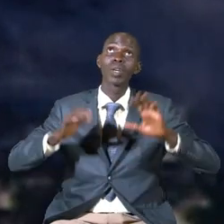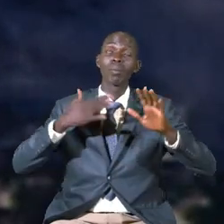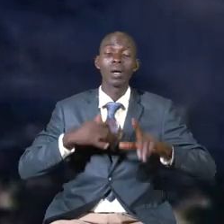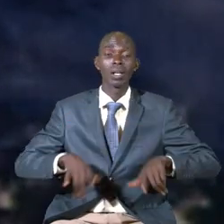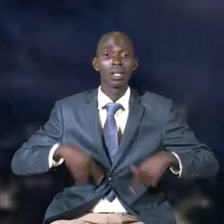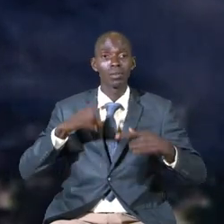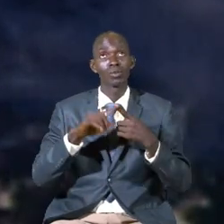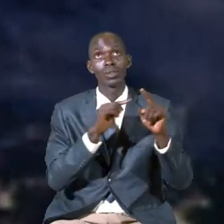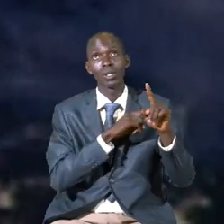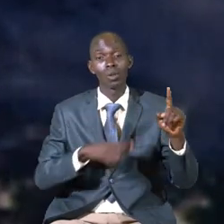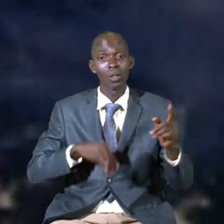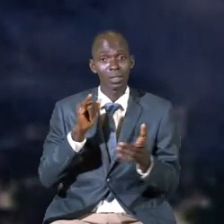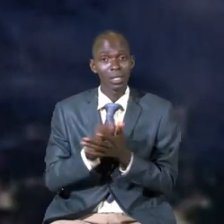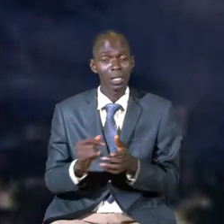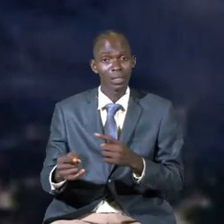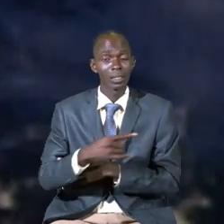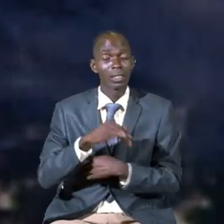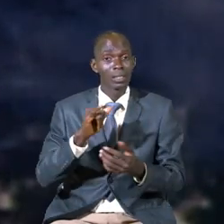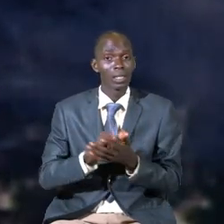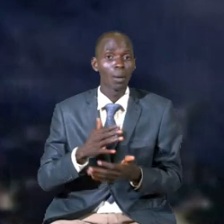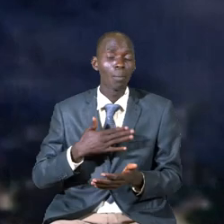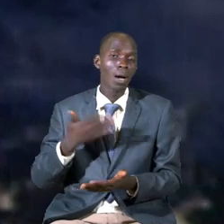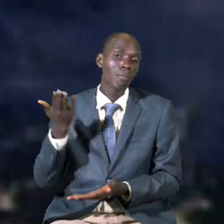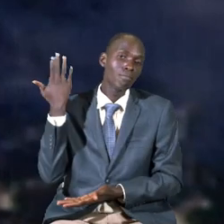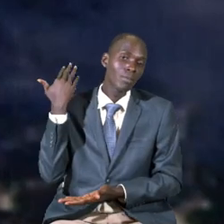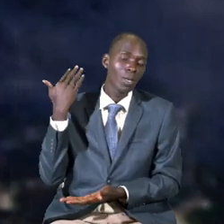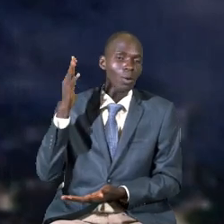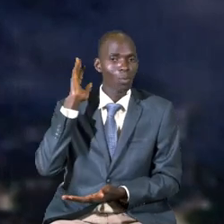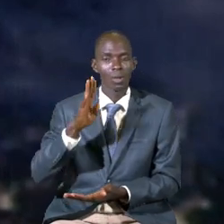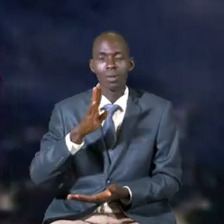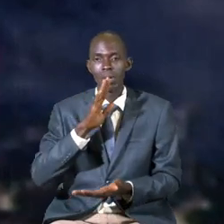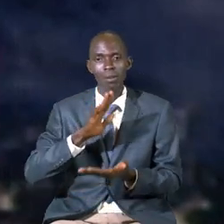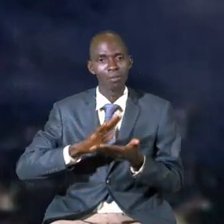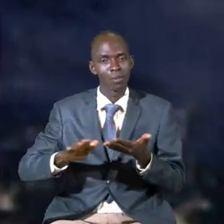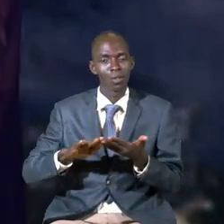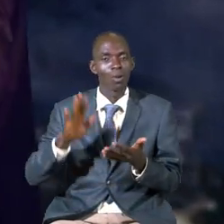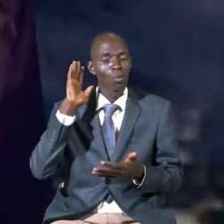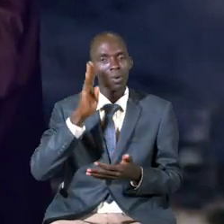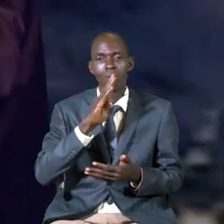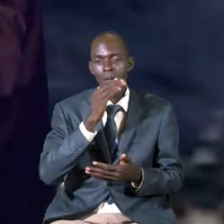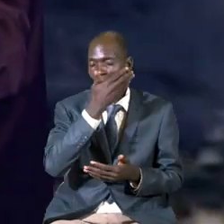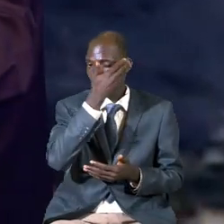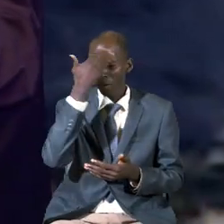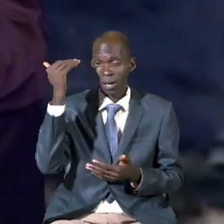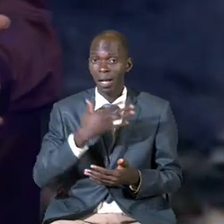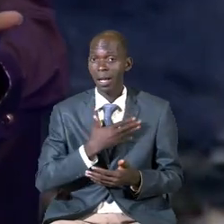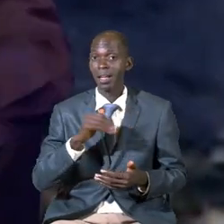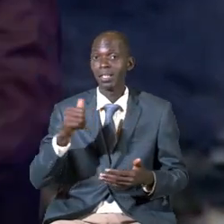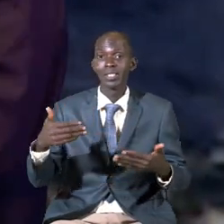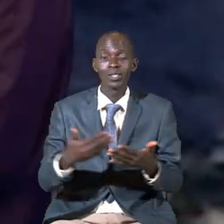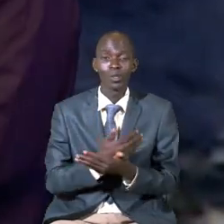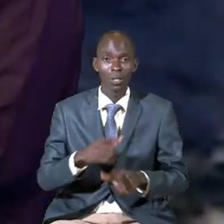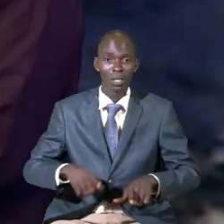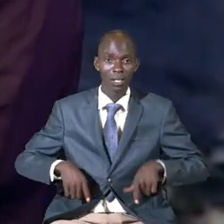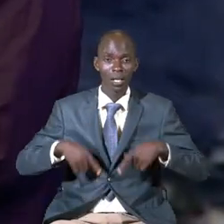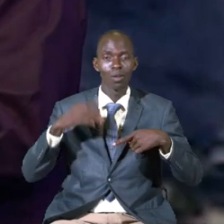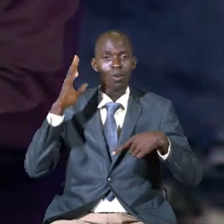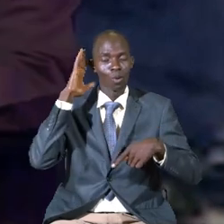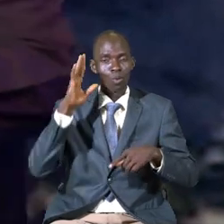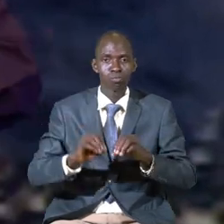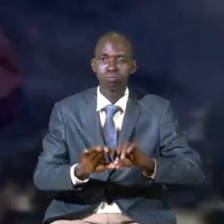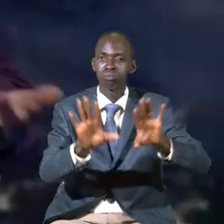past will be forgiven the past will be forgotten and a new life or bloomer before